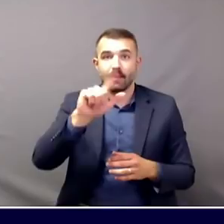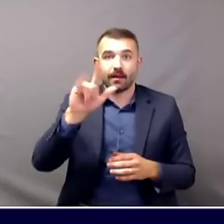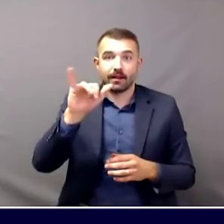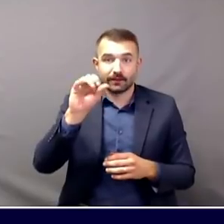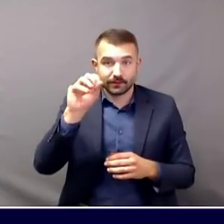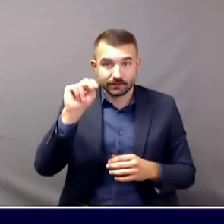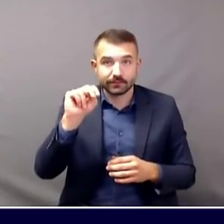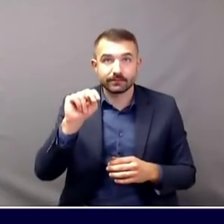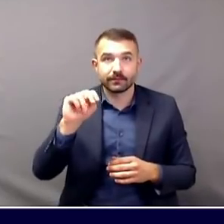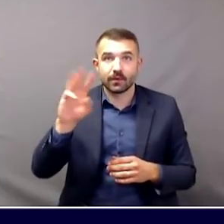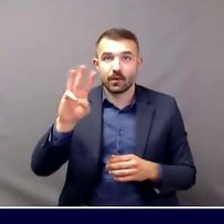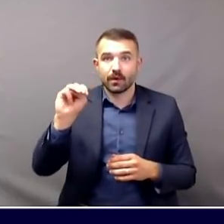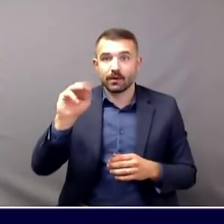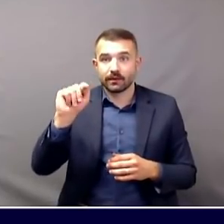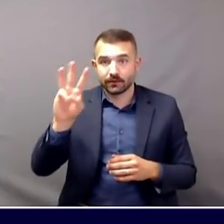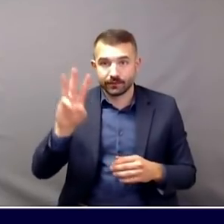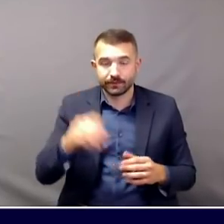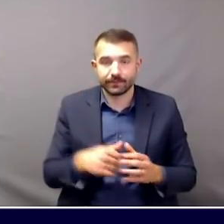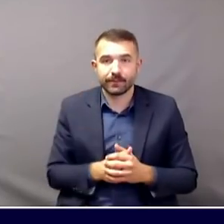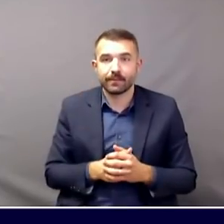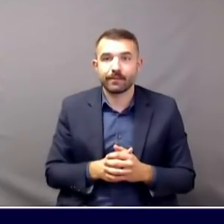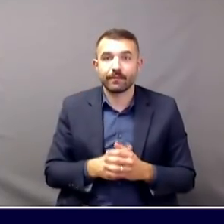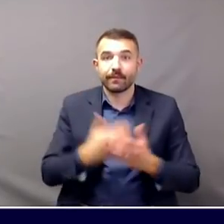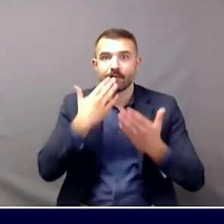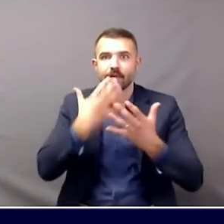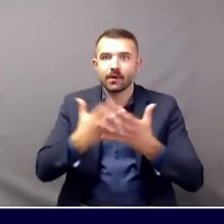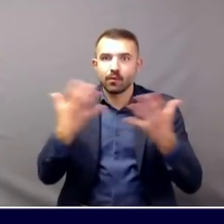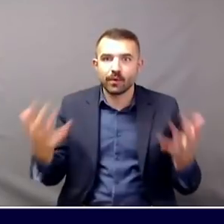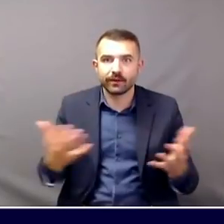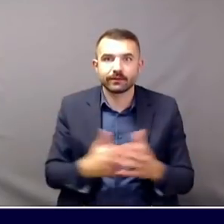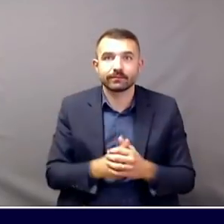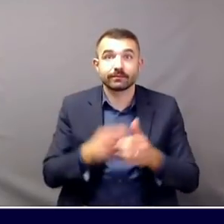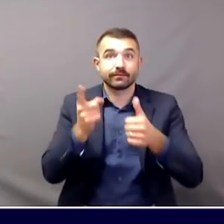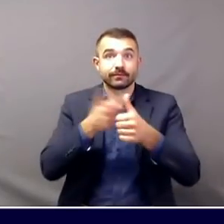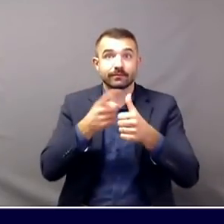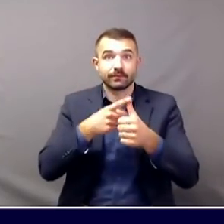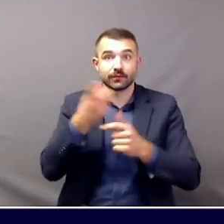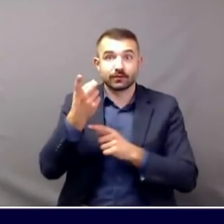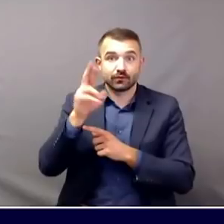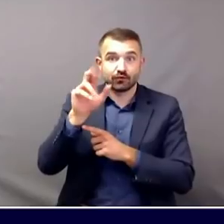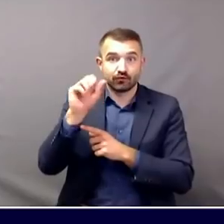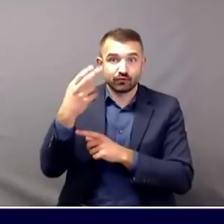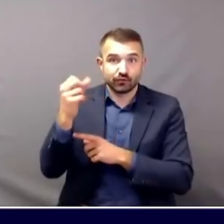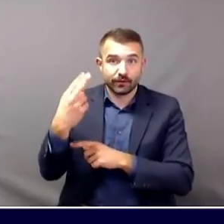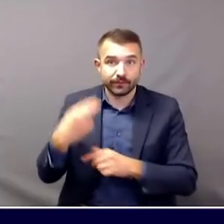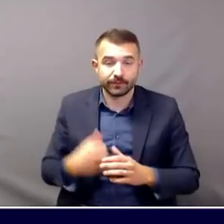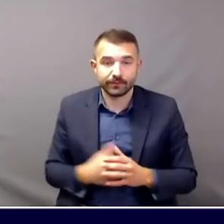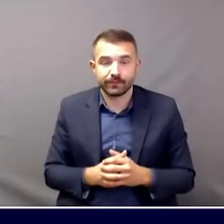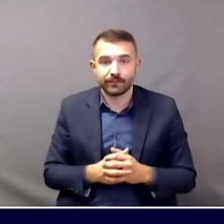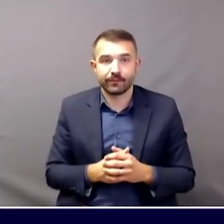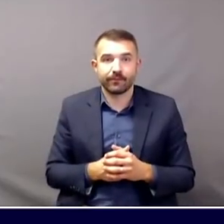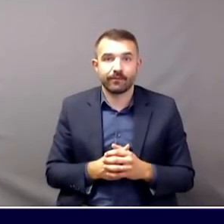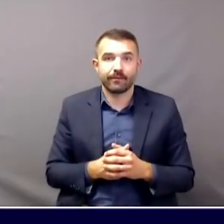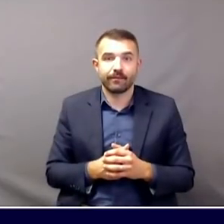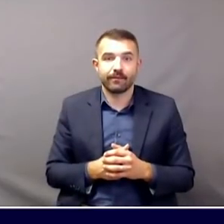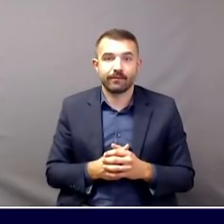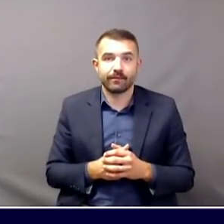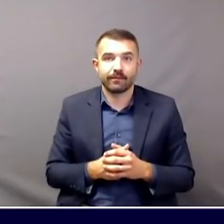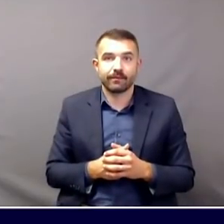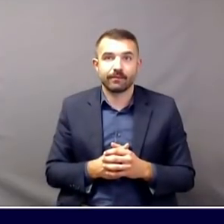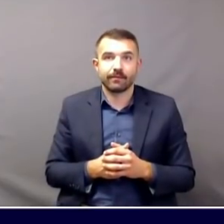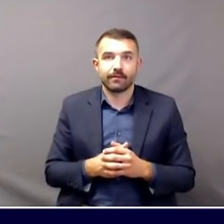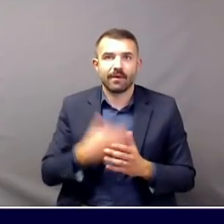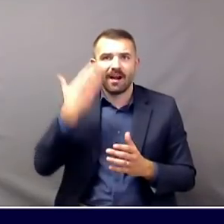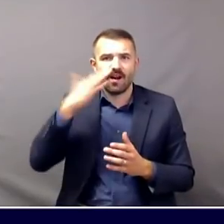my first question is for you. So I'm not sure if you're aware of this new term. It's kind of been circulating. It's COVID-19 PTSD.